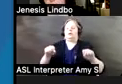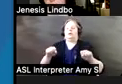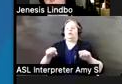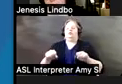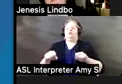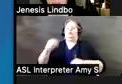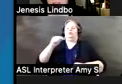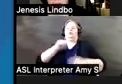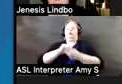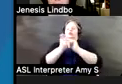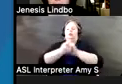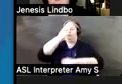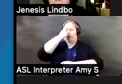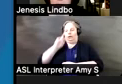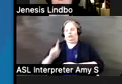your choice?